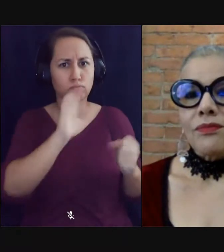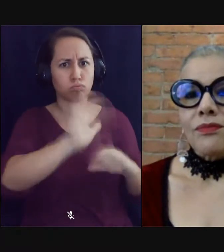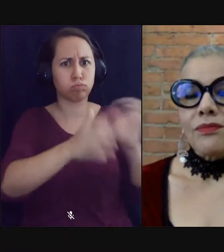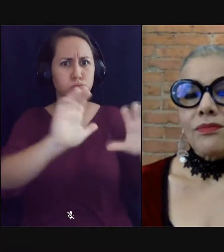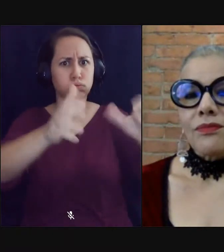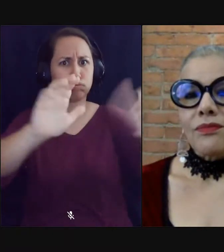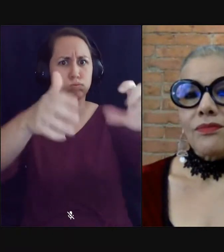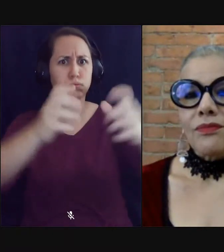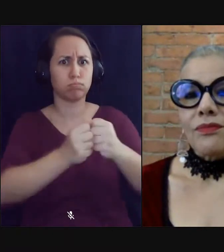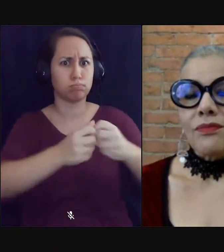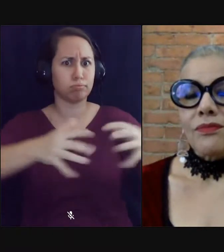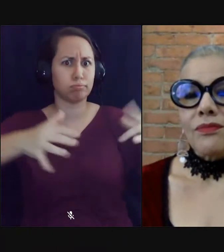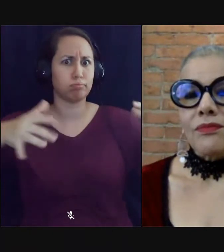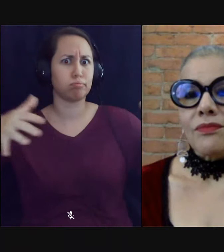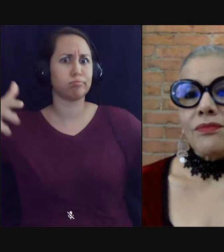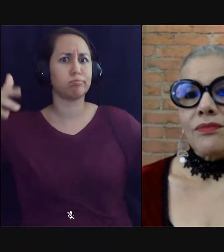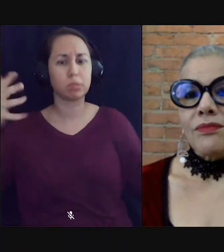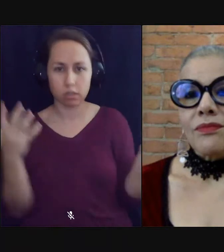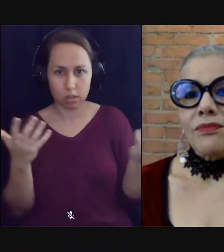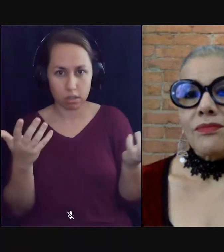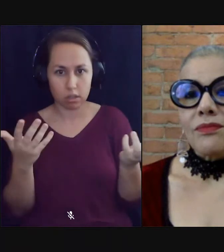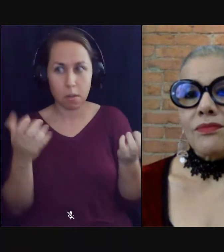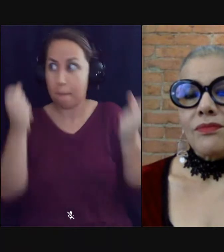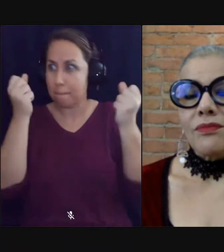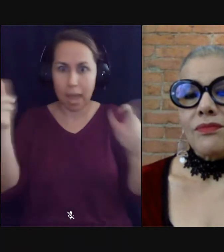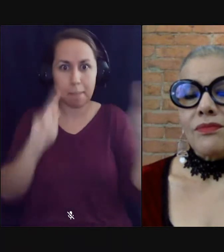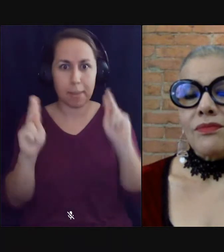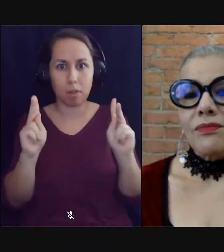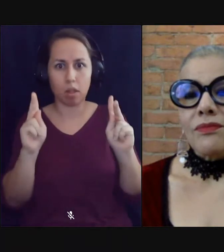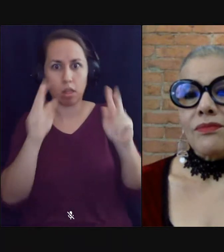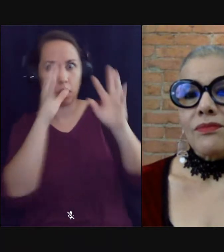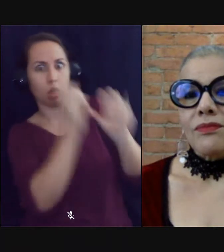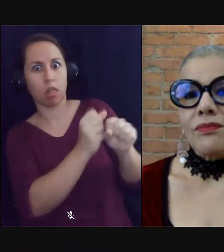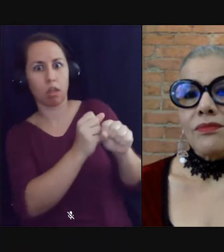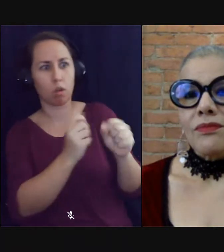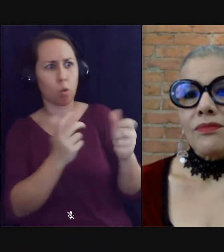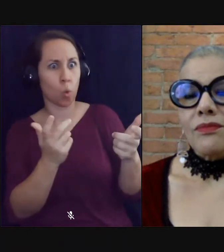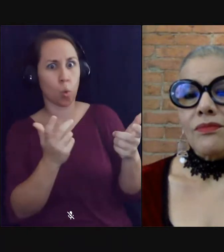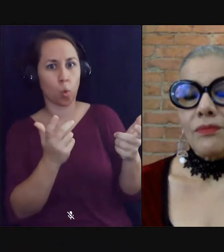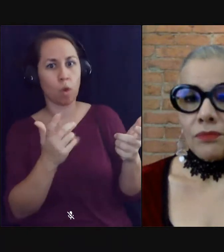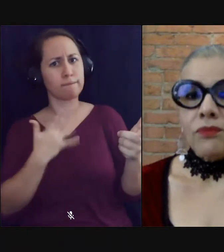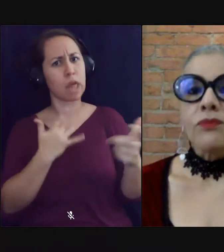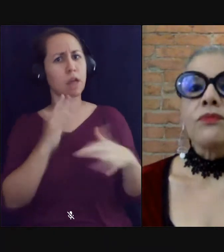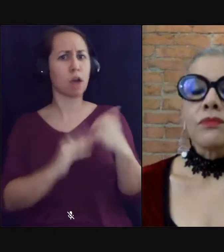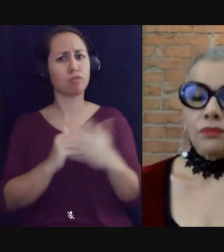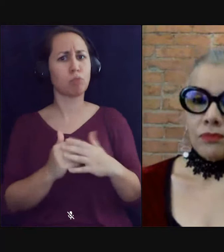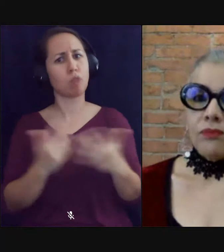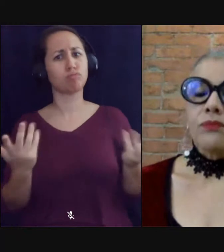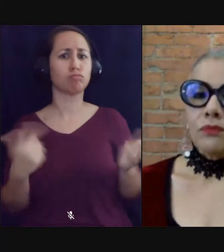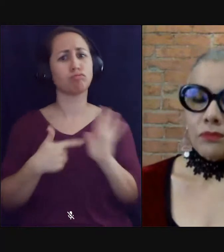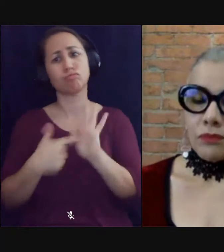membership exploded. There were suddenly all these people who felt comfortable and at ease